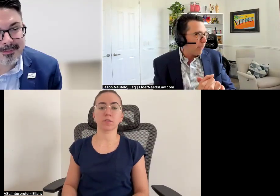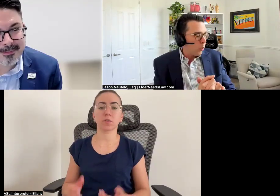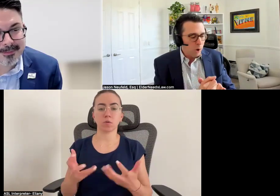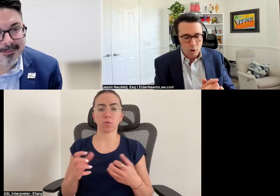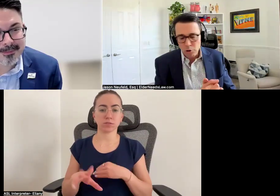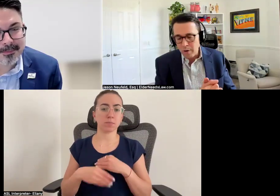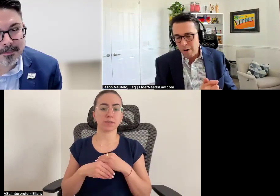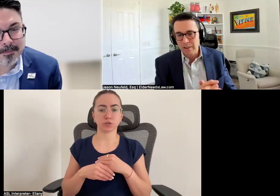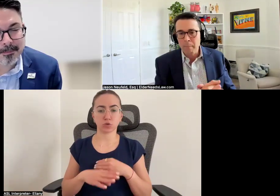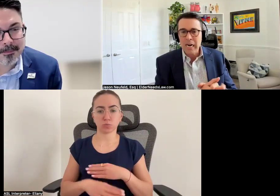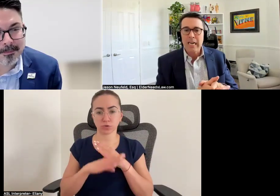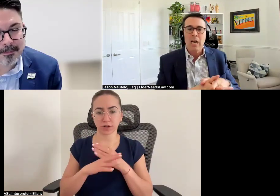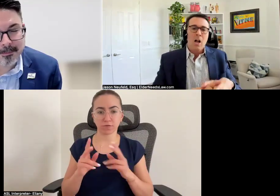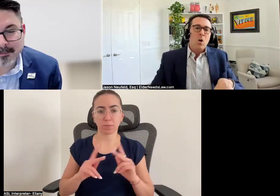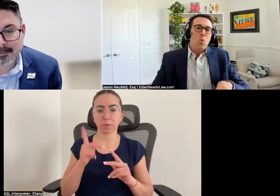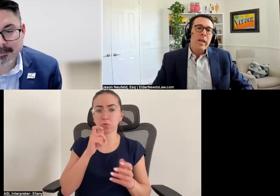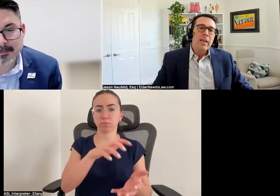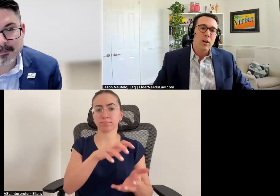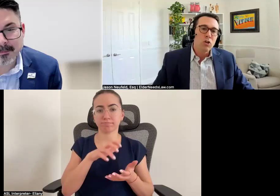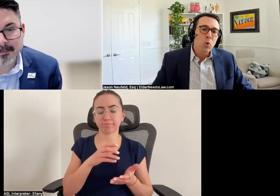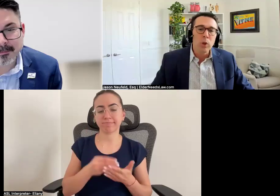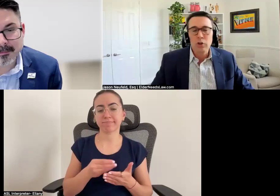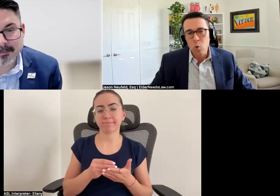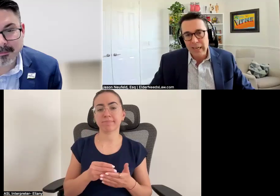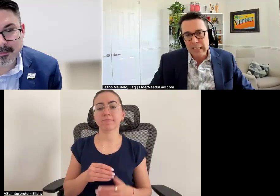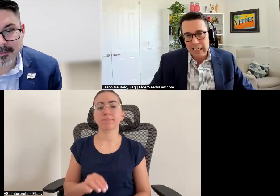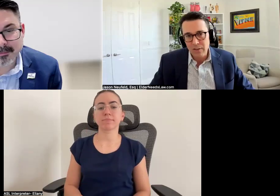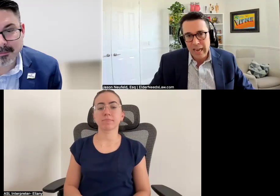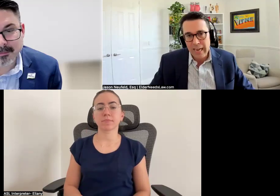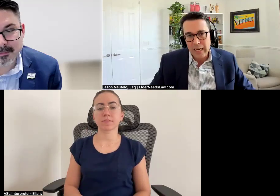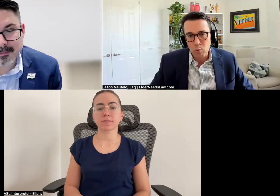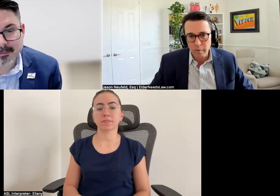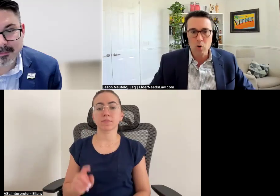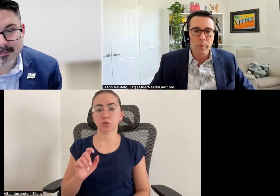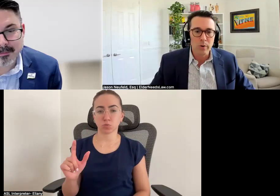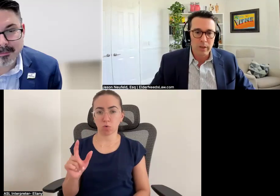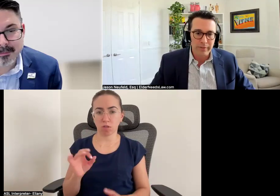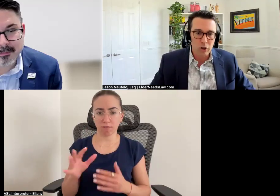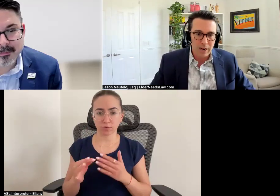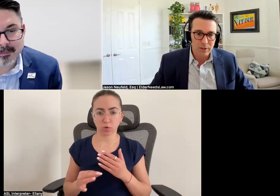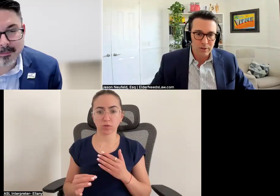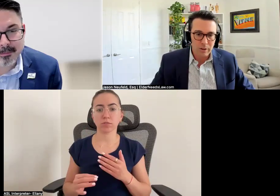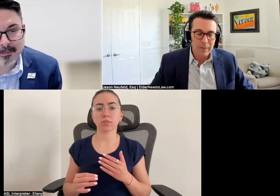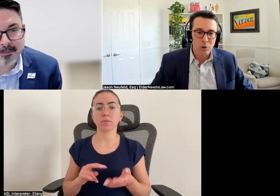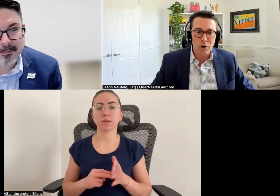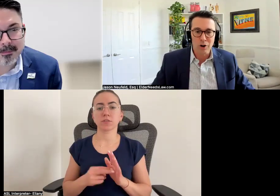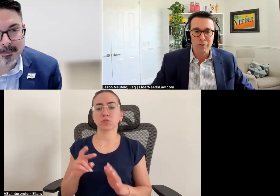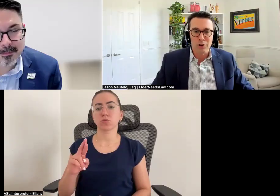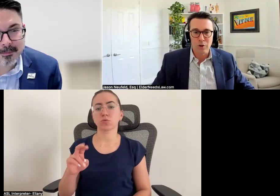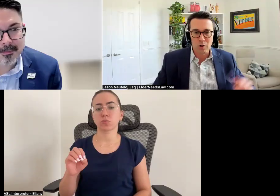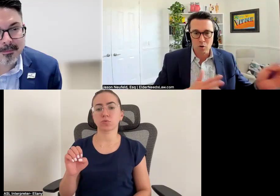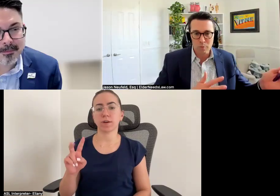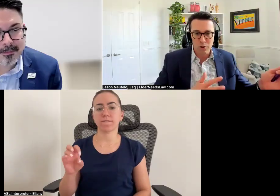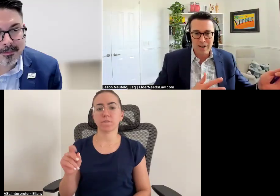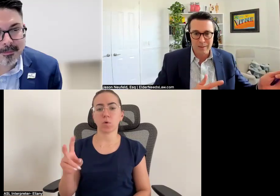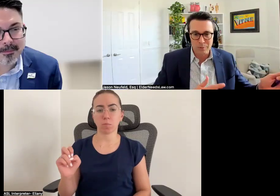the people who are going to inherit the money, the tool of choice is a revocable living trust. Sometimes you'll hear it referred